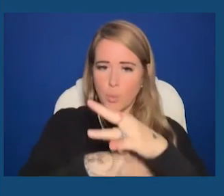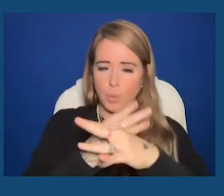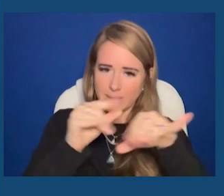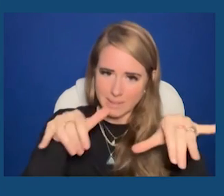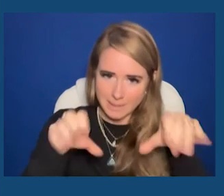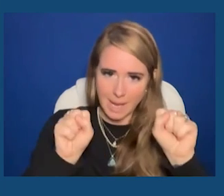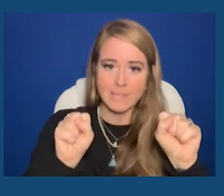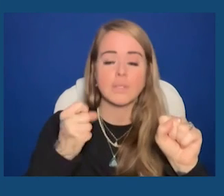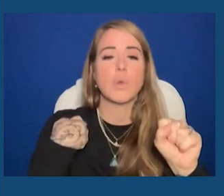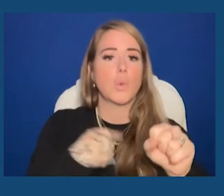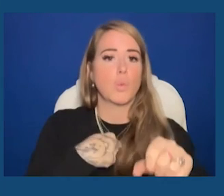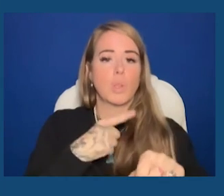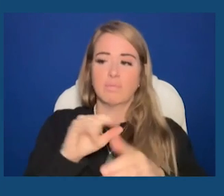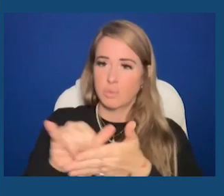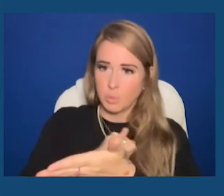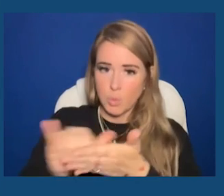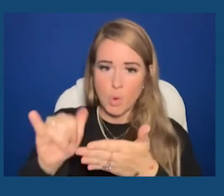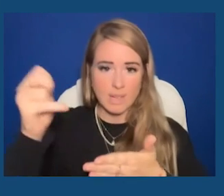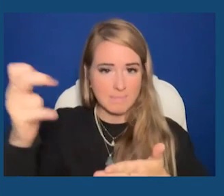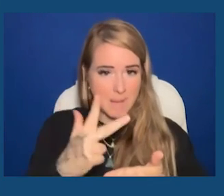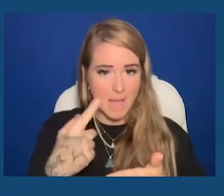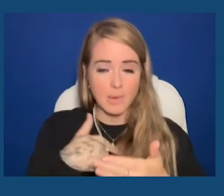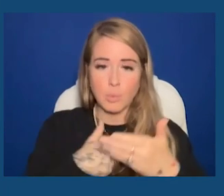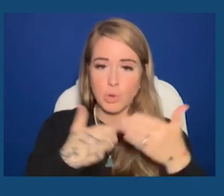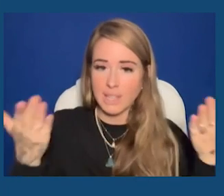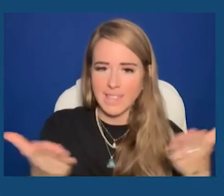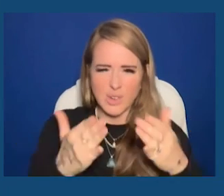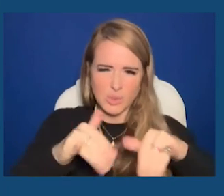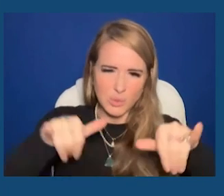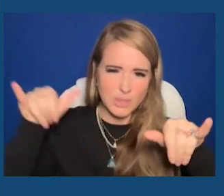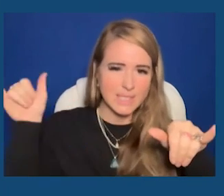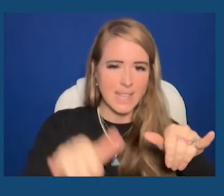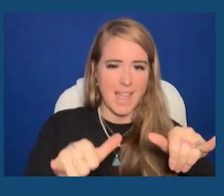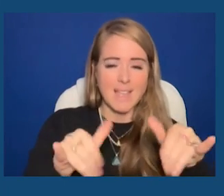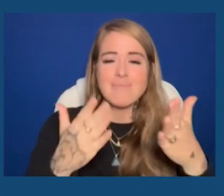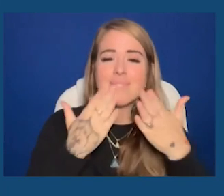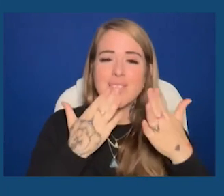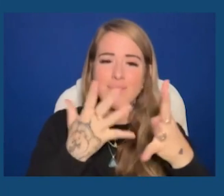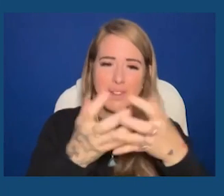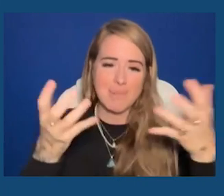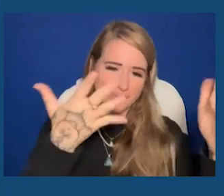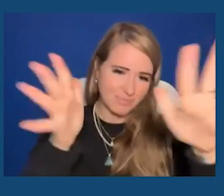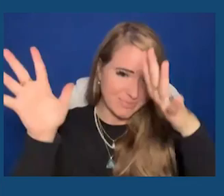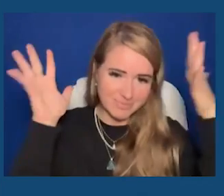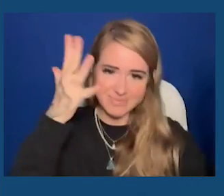New York is back and we're here to stay. Thank you very much.